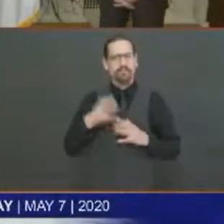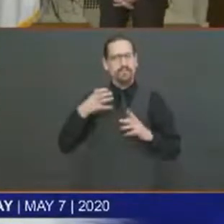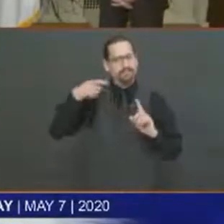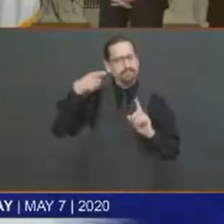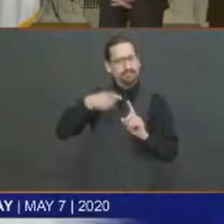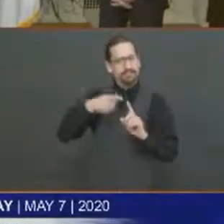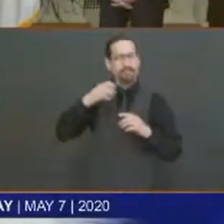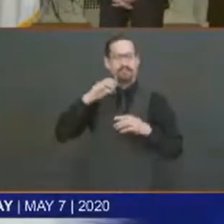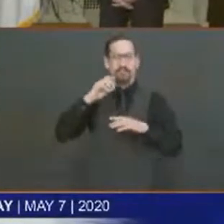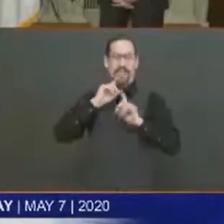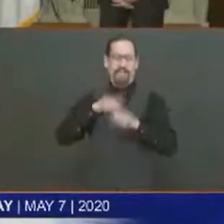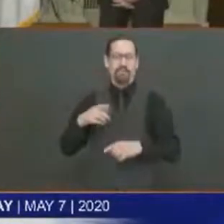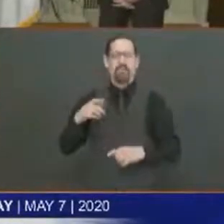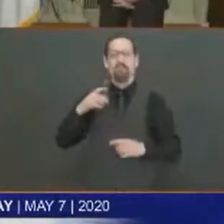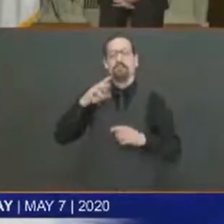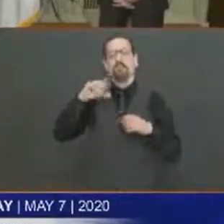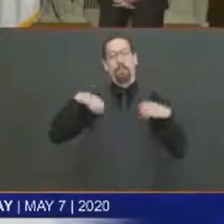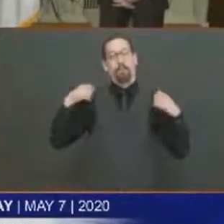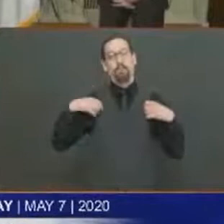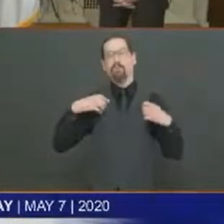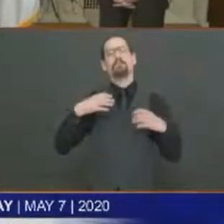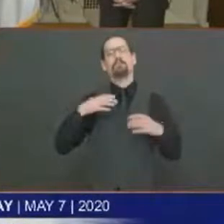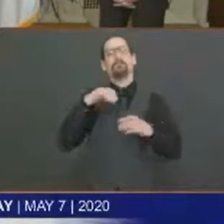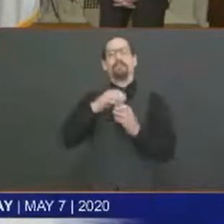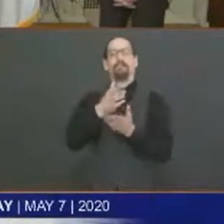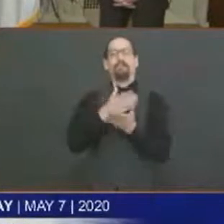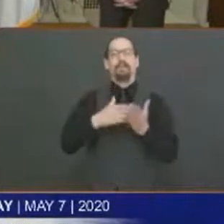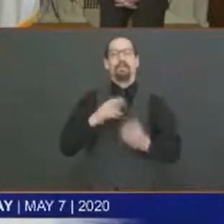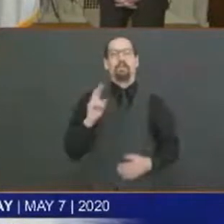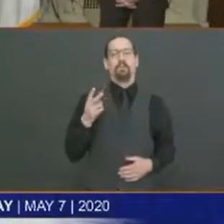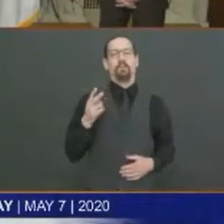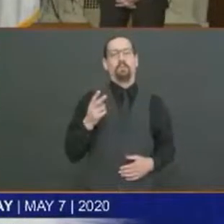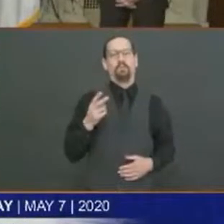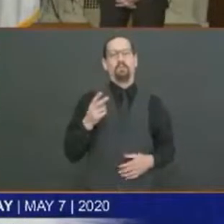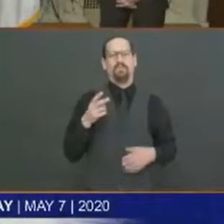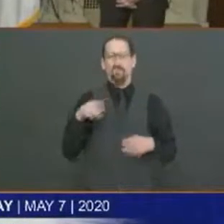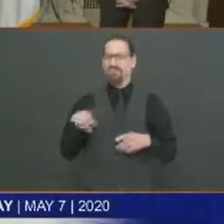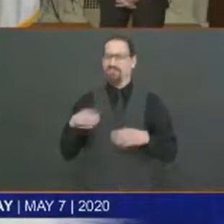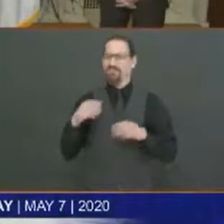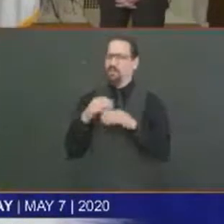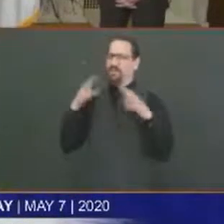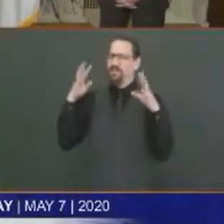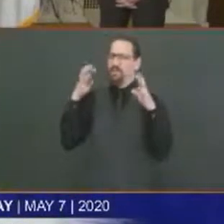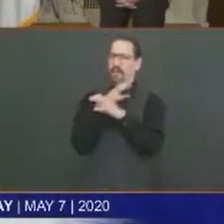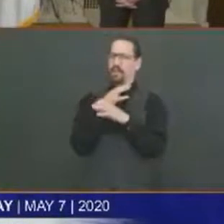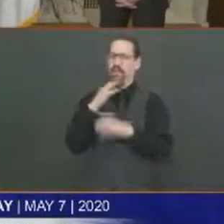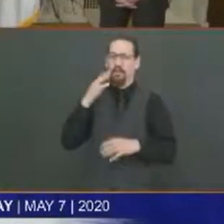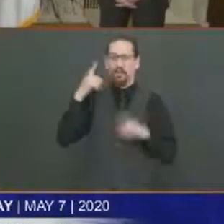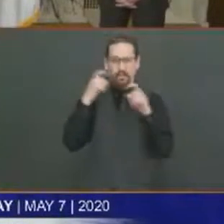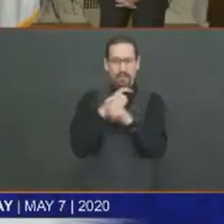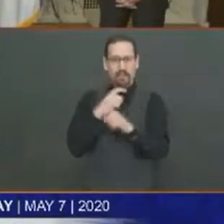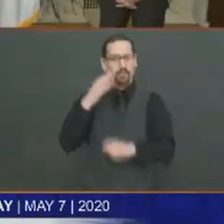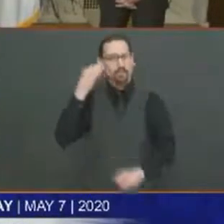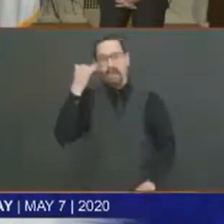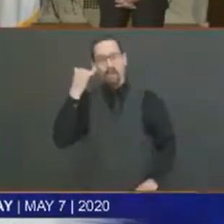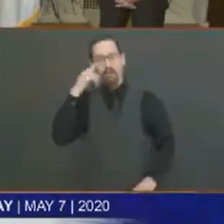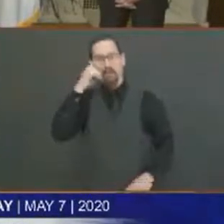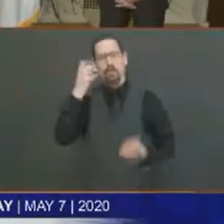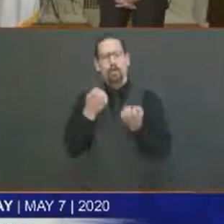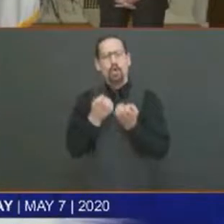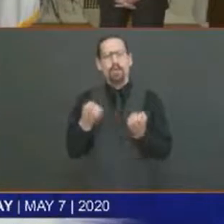more complicated, obviously, with equipment and sanitizing the equipment. As I said, in an ideal